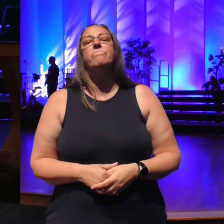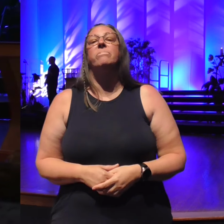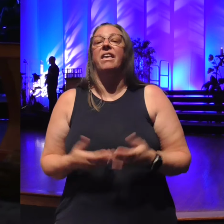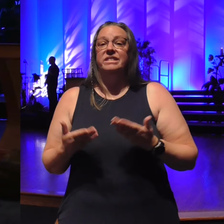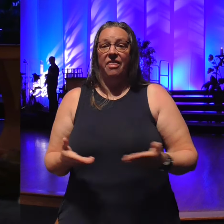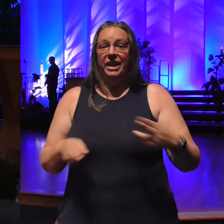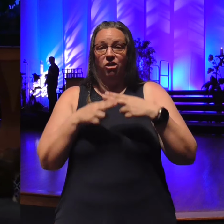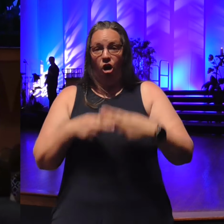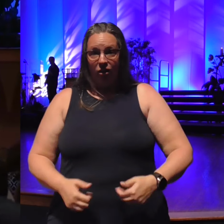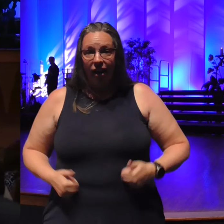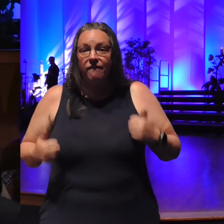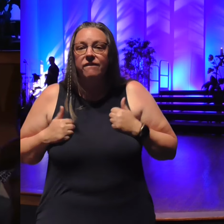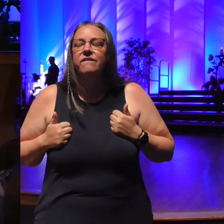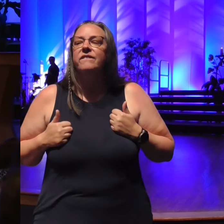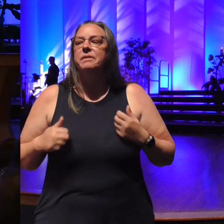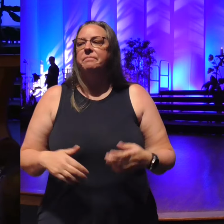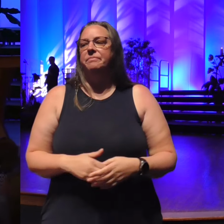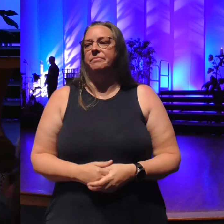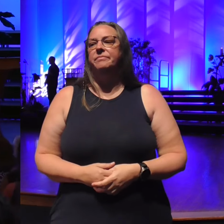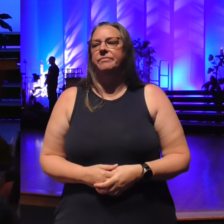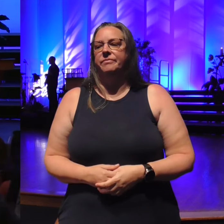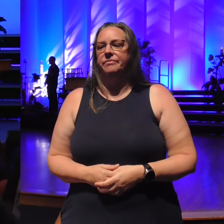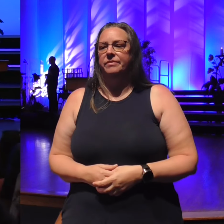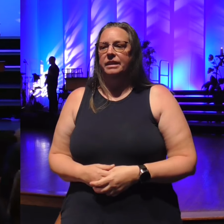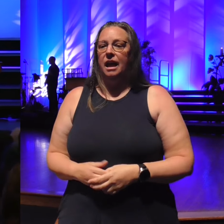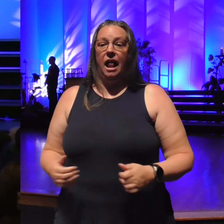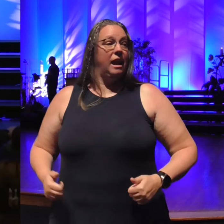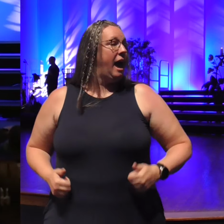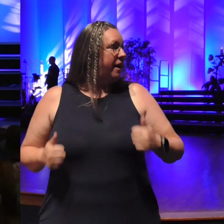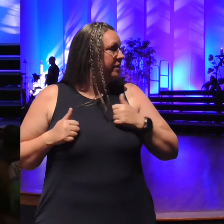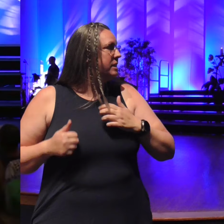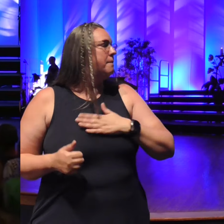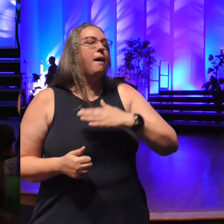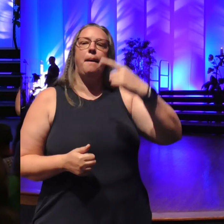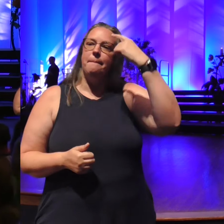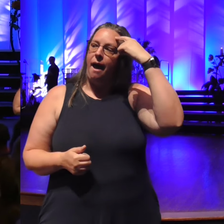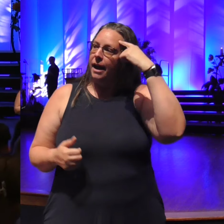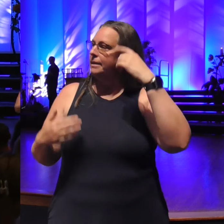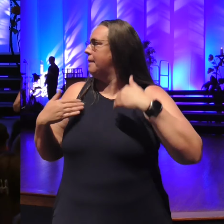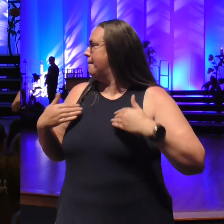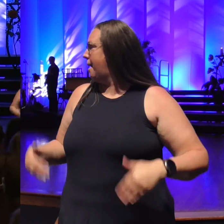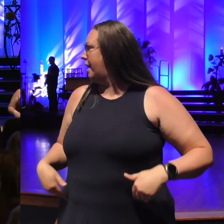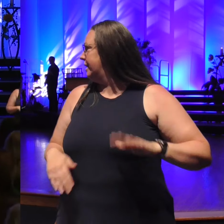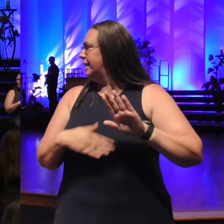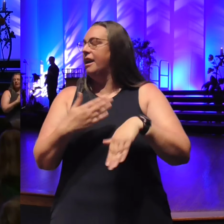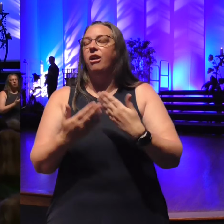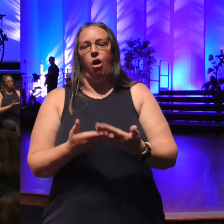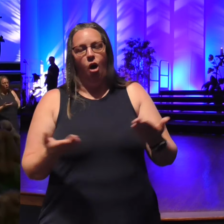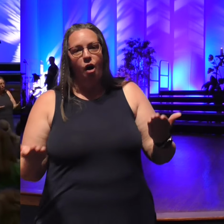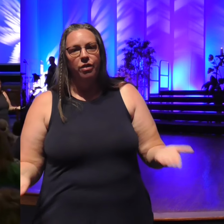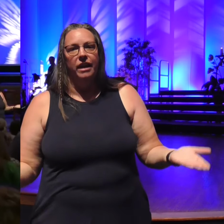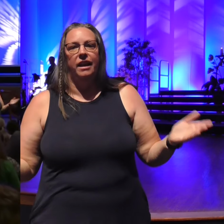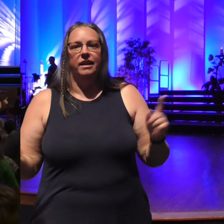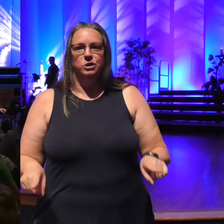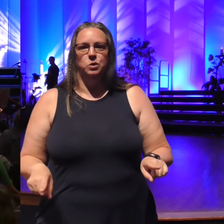It is this thing called life. Life is in my mind, my body, and all that I do.